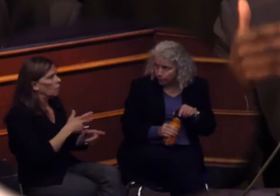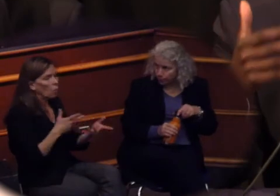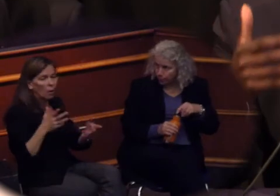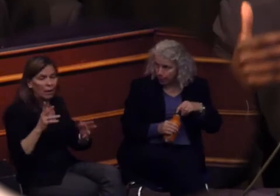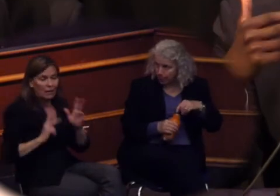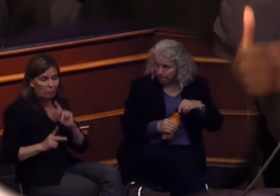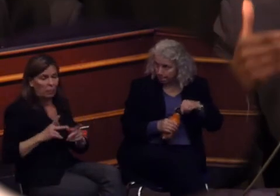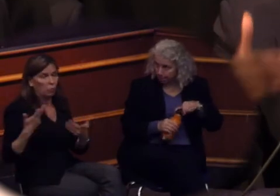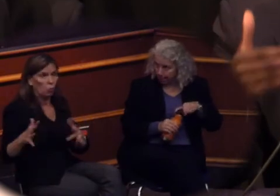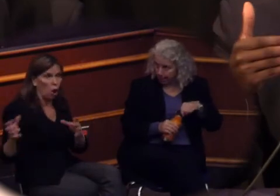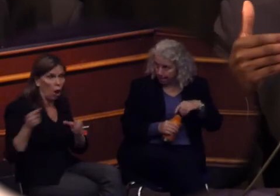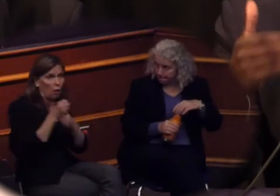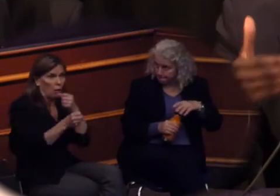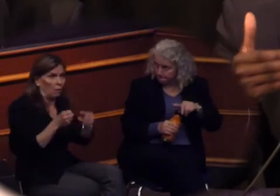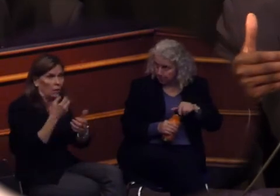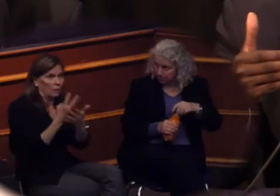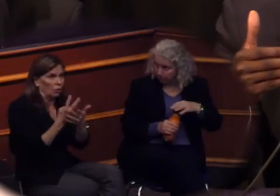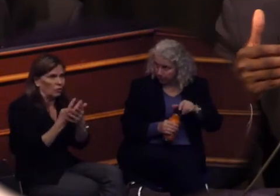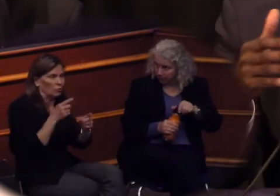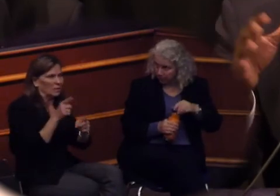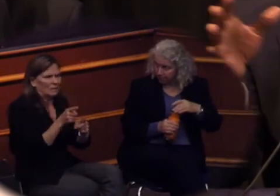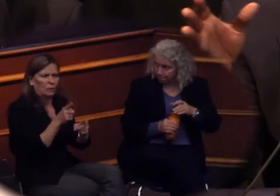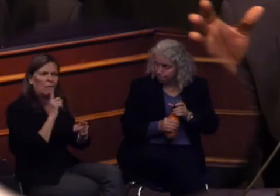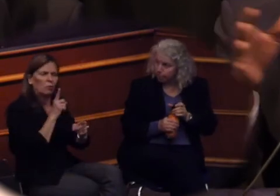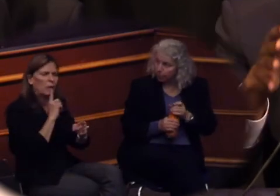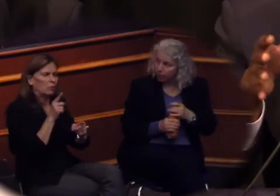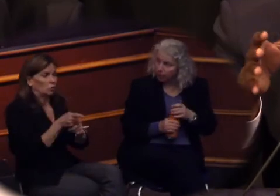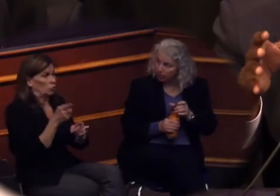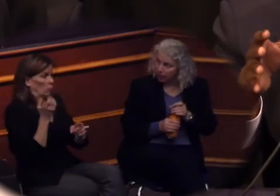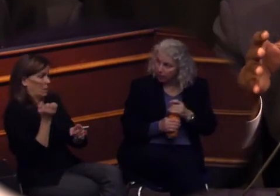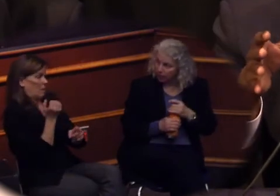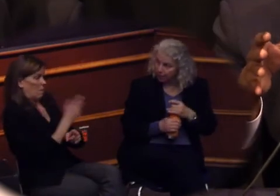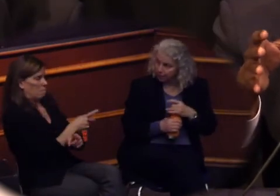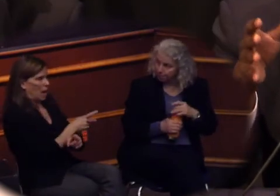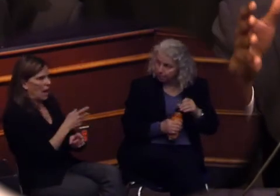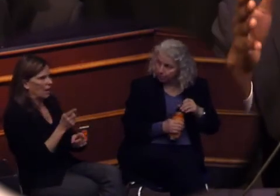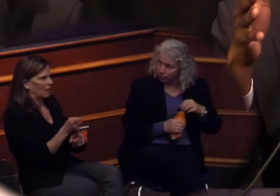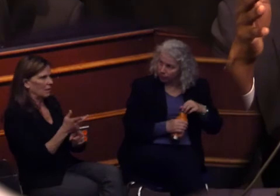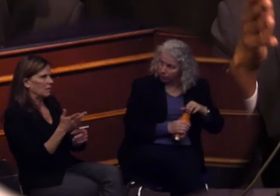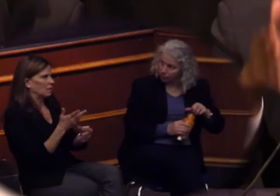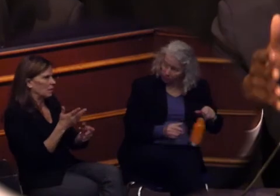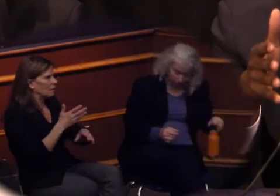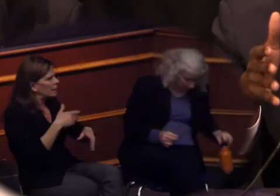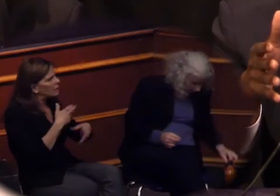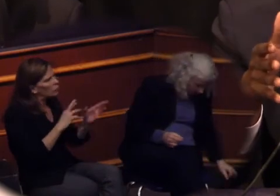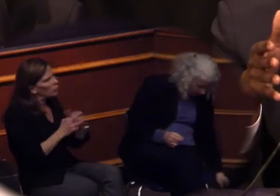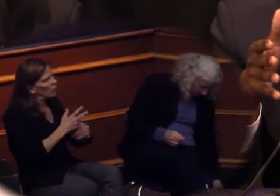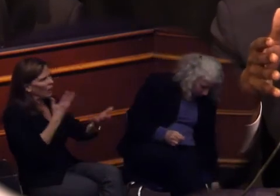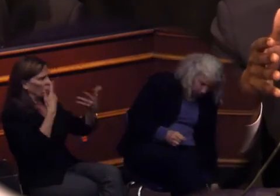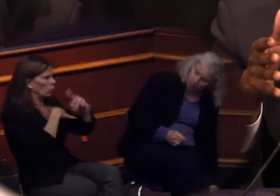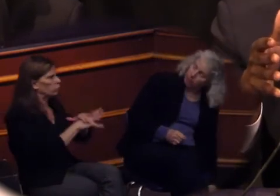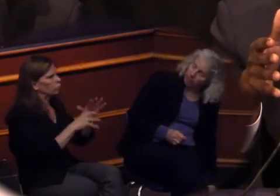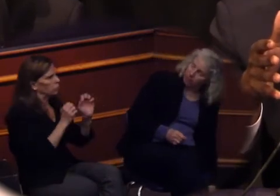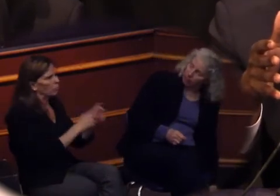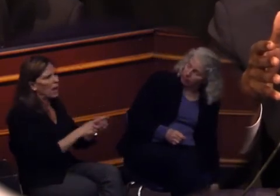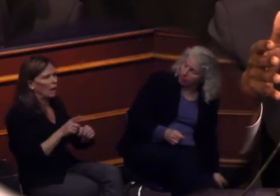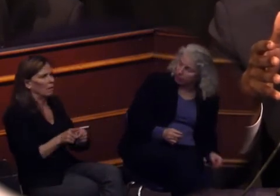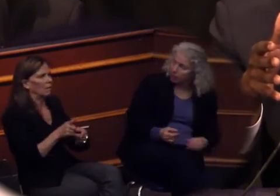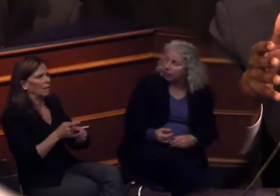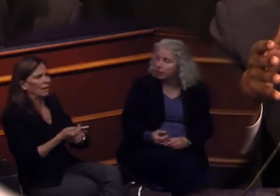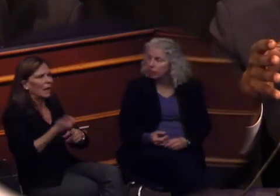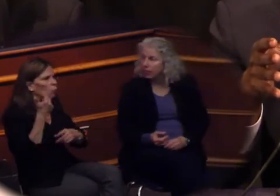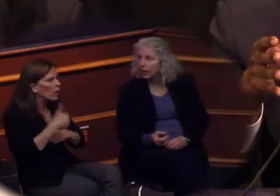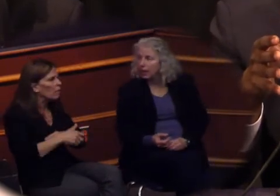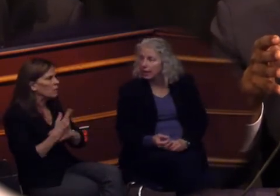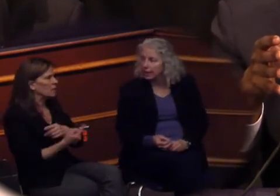we need to make sure they're getting ready for reentry. That means getting rid of solitary confinement. That means investing in mental health and substance abuse